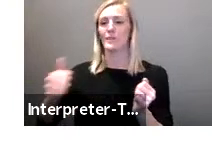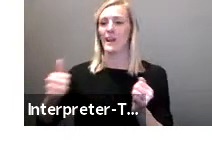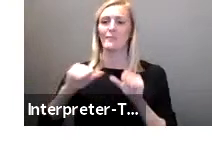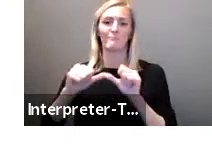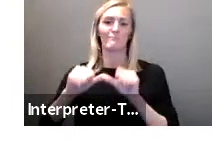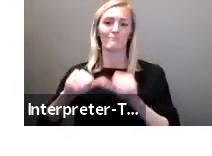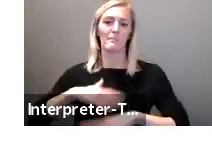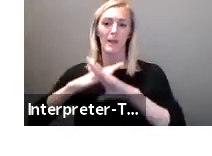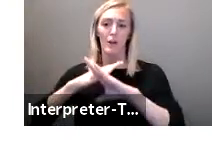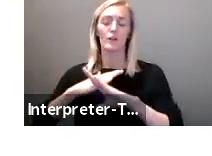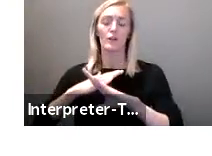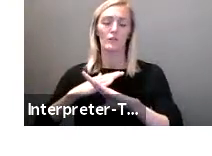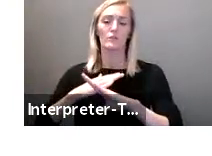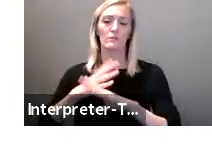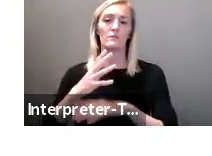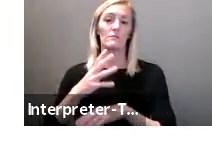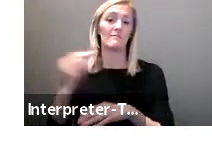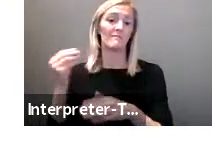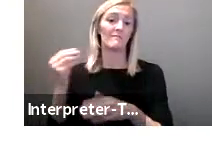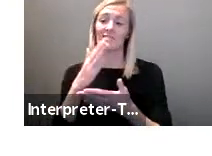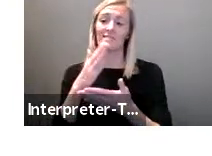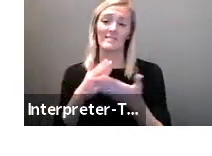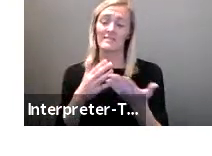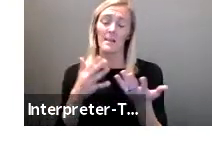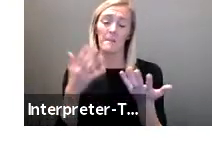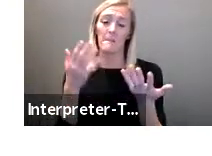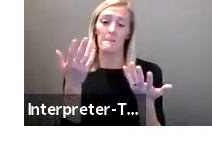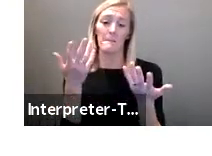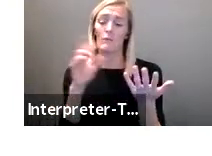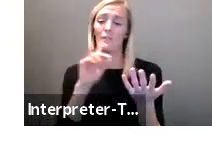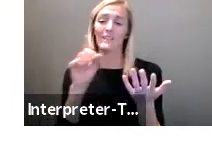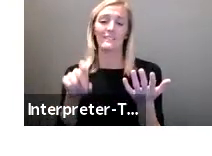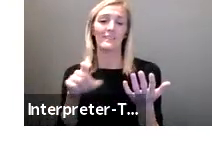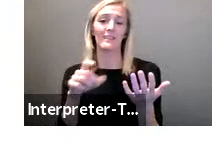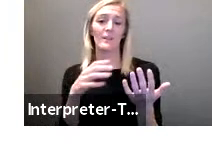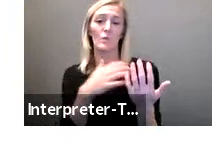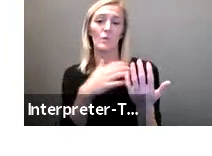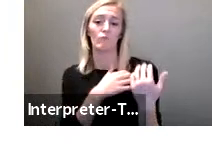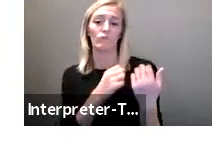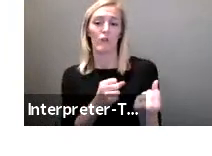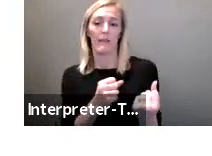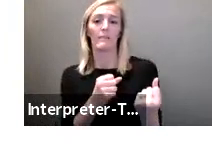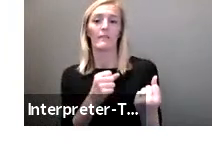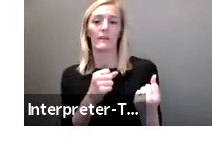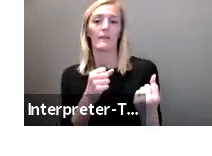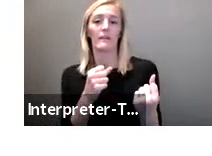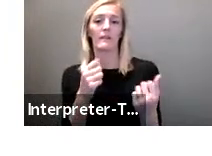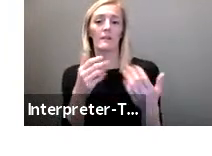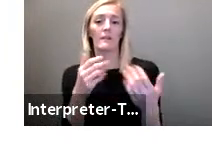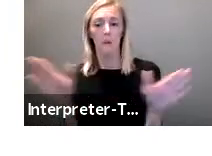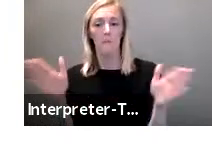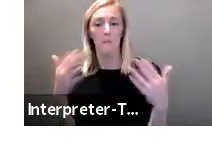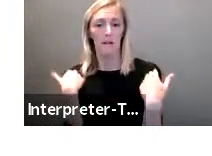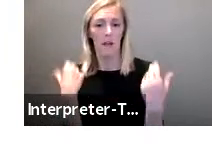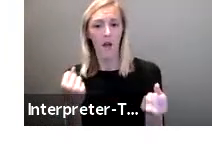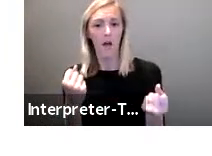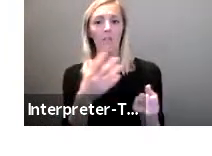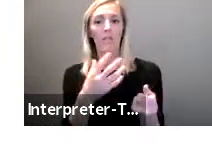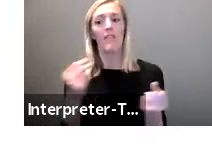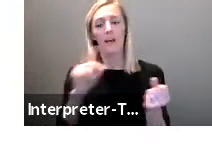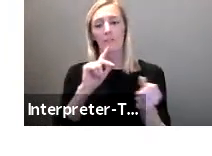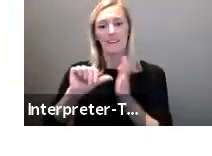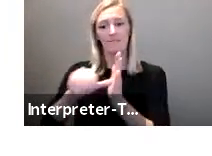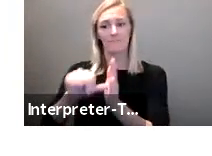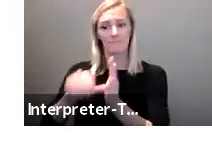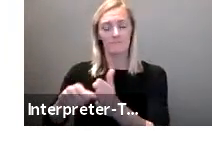really some of this is also just strengthening the population health strategies and reinforcing public health as a respected force